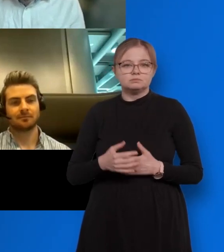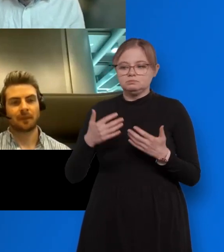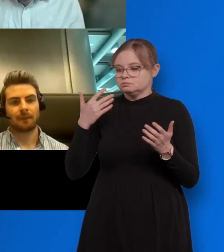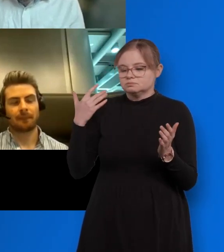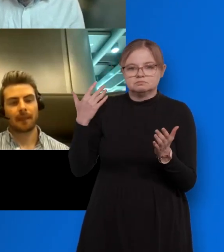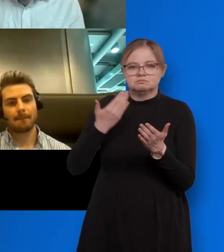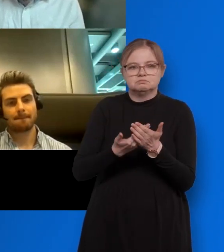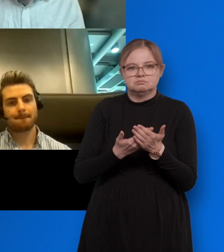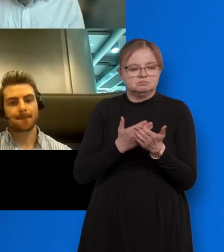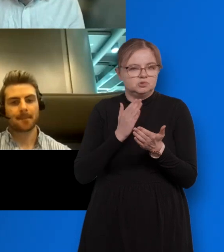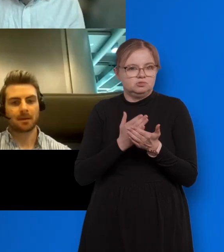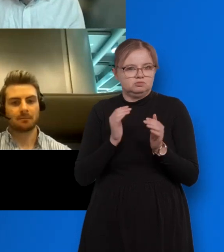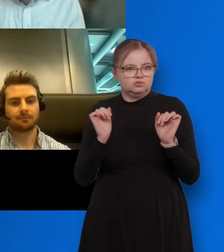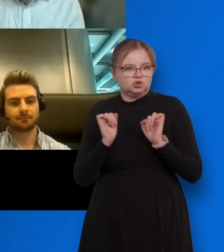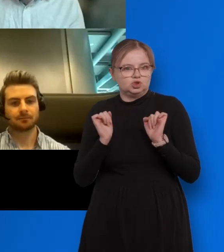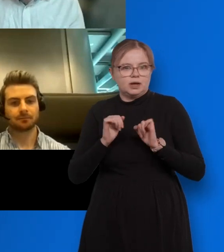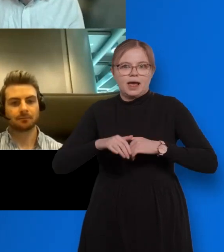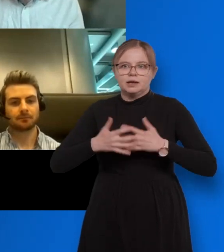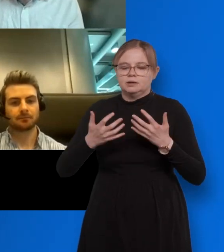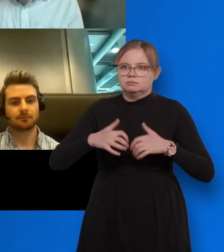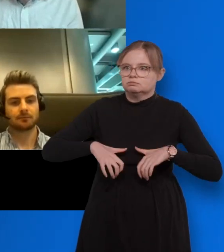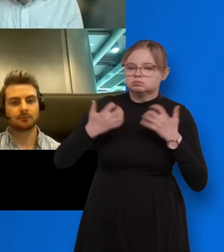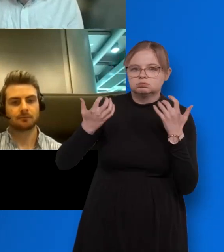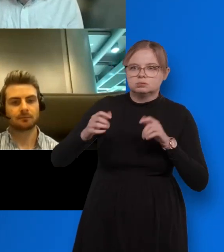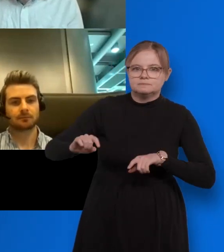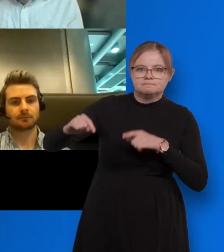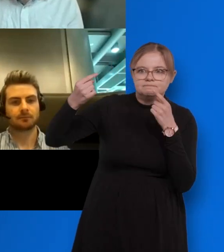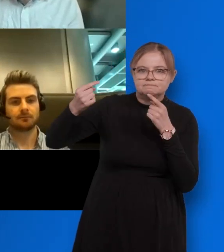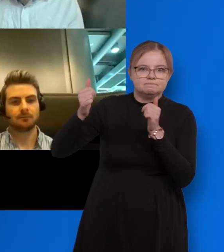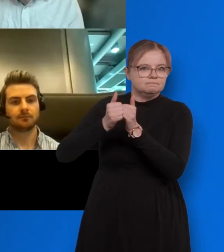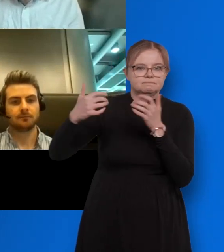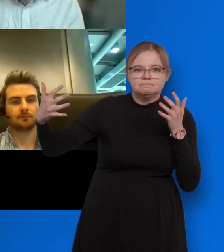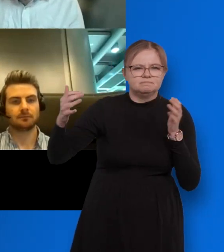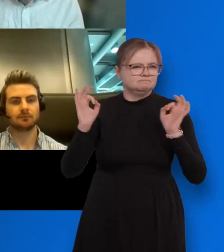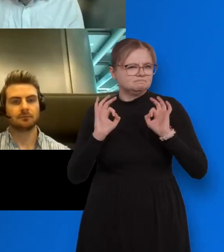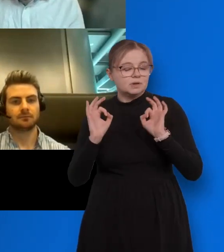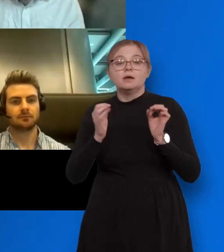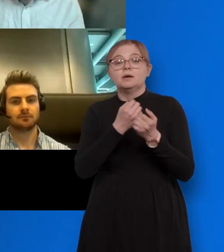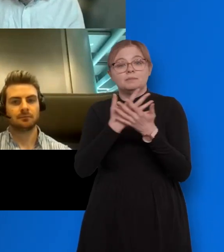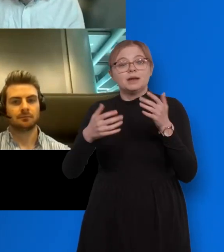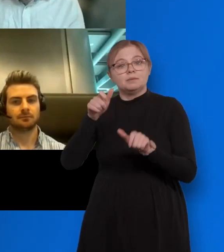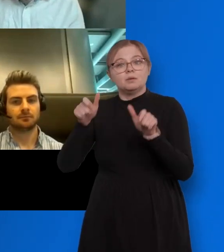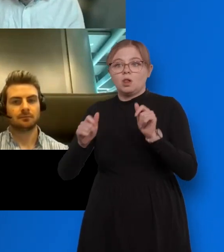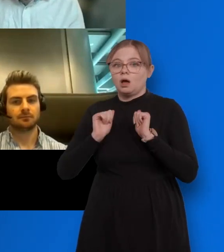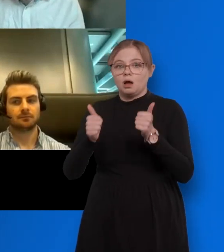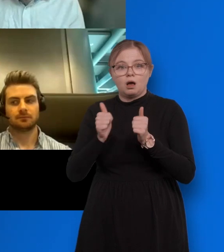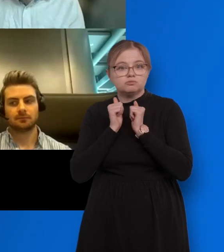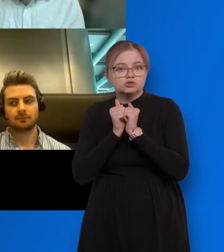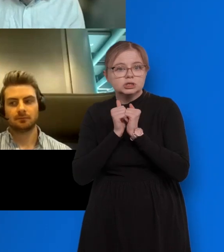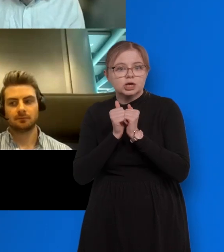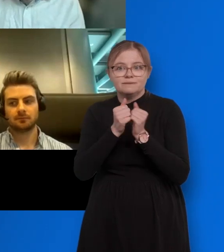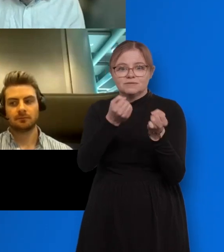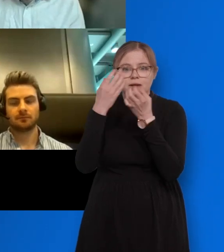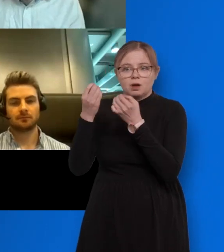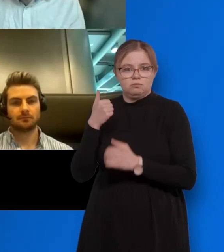really had significant pushback from people. Many people value the fact that they can now get feedback, which